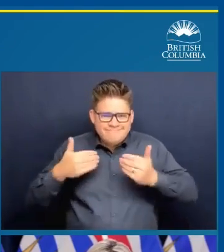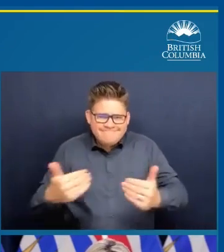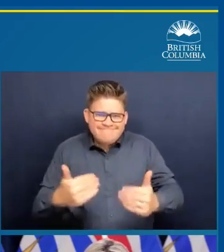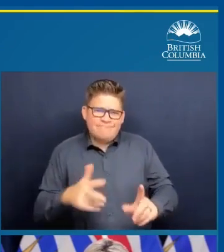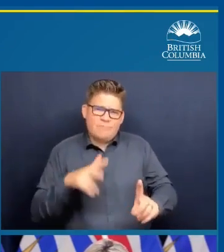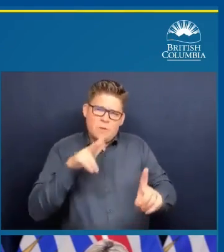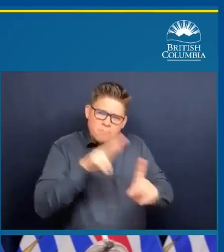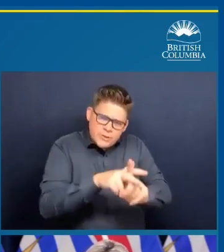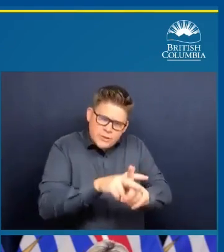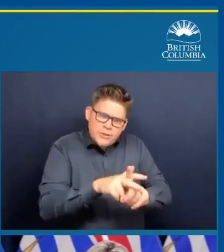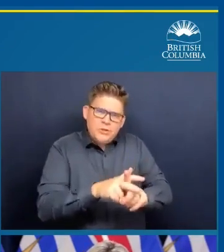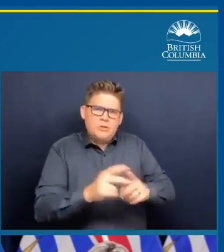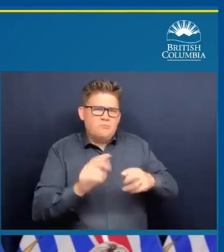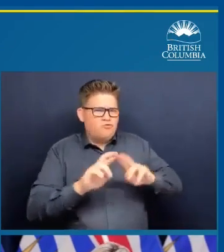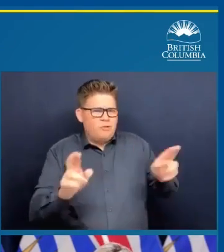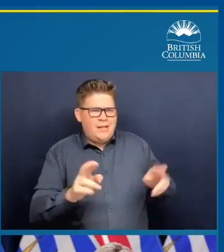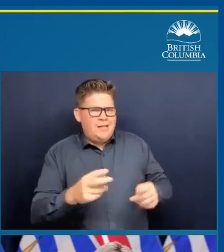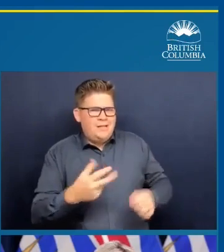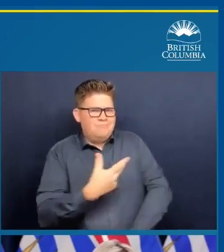All right.